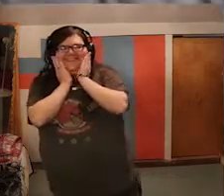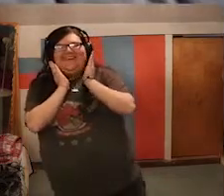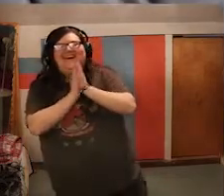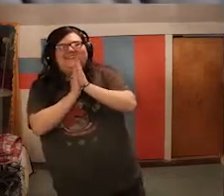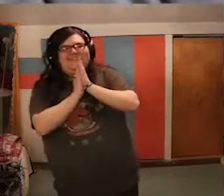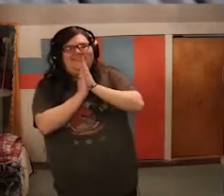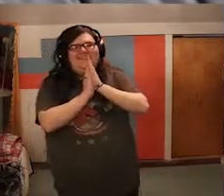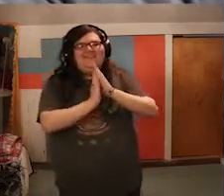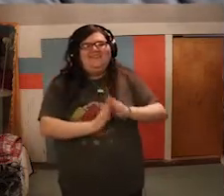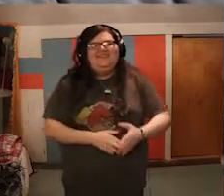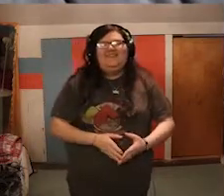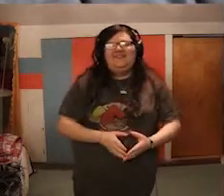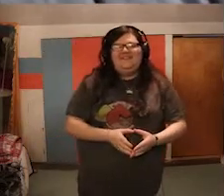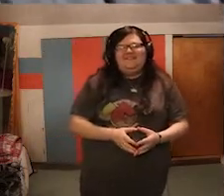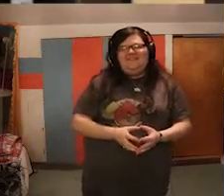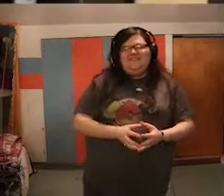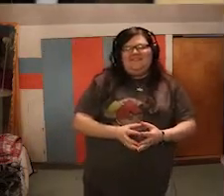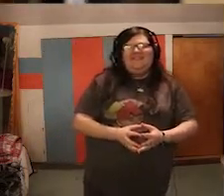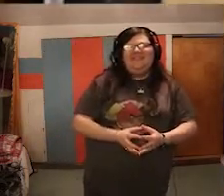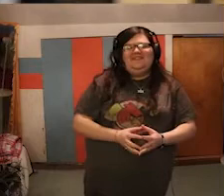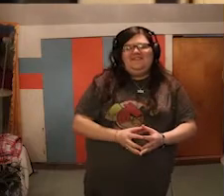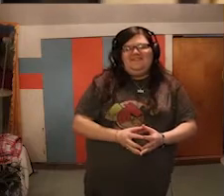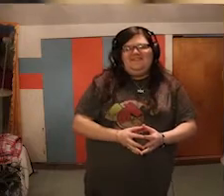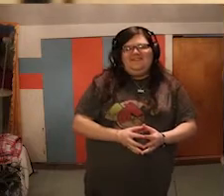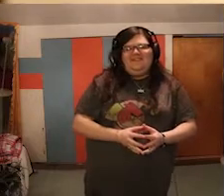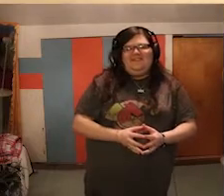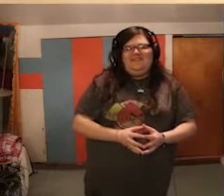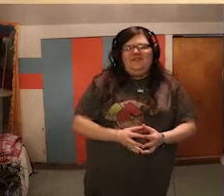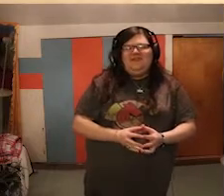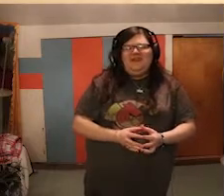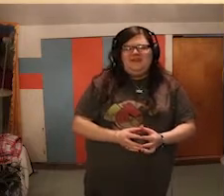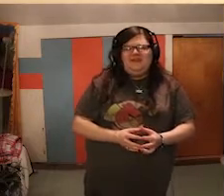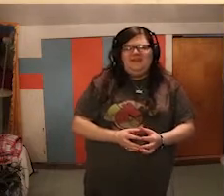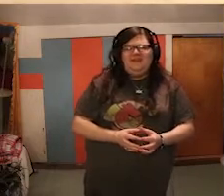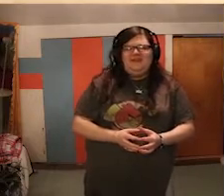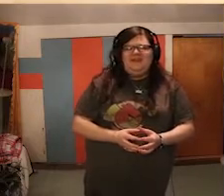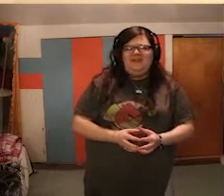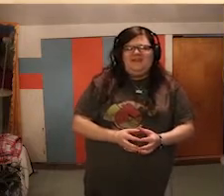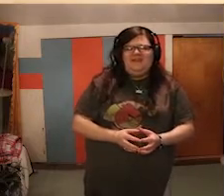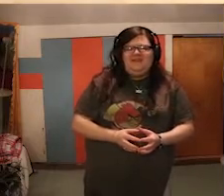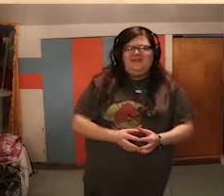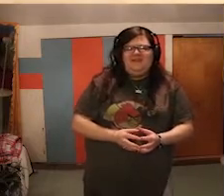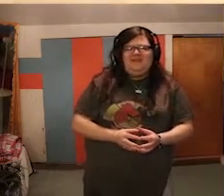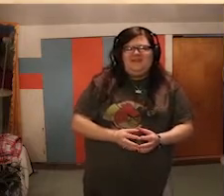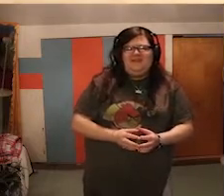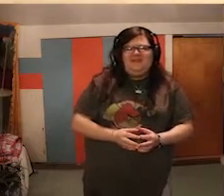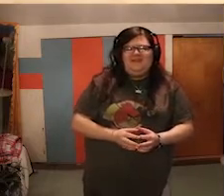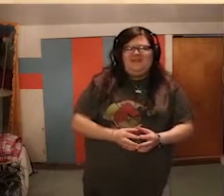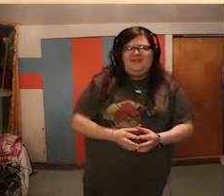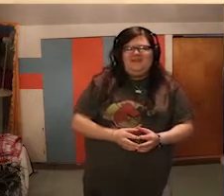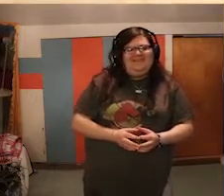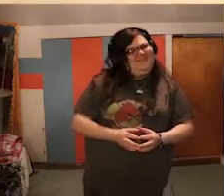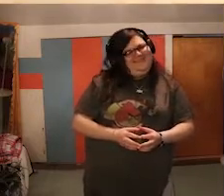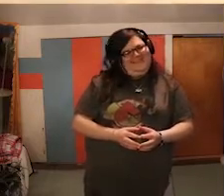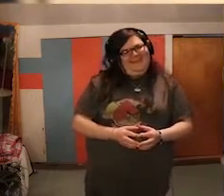Oh no! Right, oh no! Yes. This is weird now, isn't it? Is it? What do you mean? Yes. There you go. You like, you're enjoying